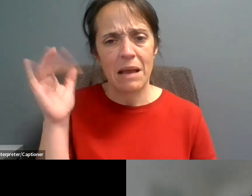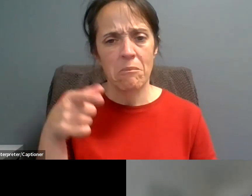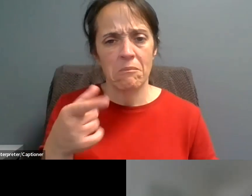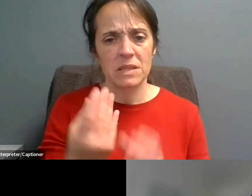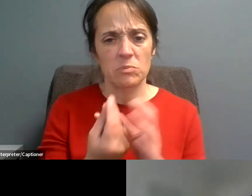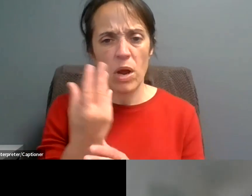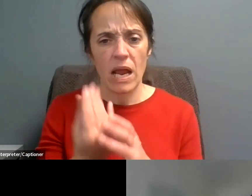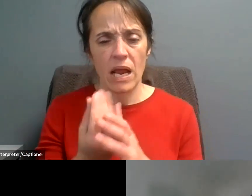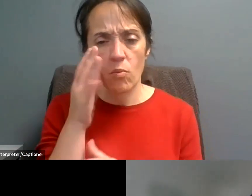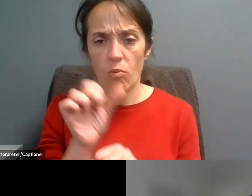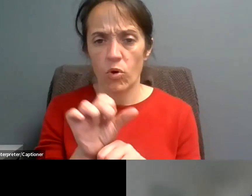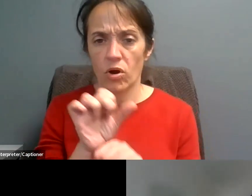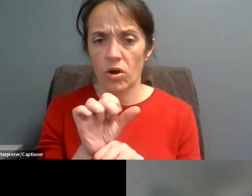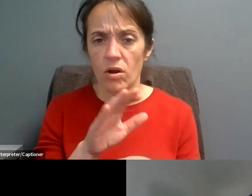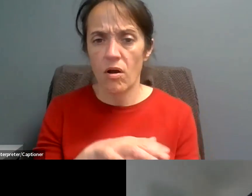sure.